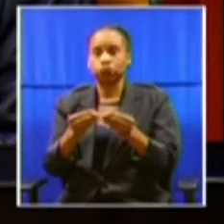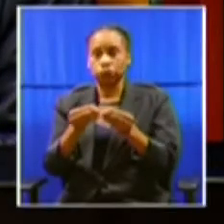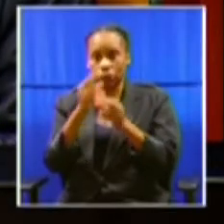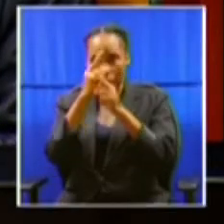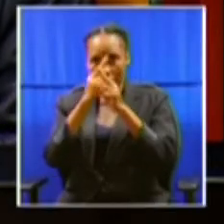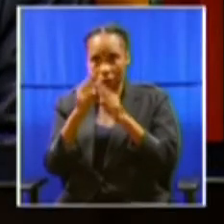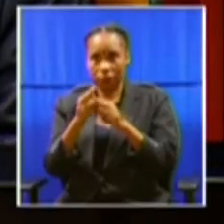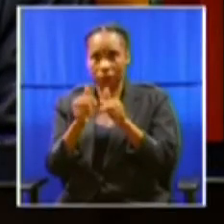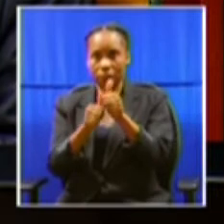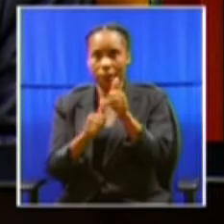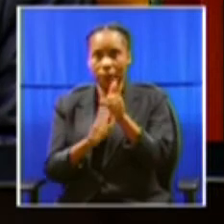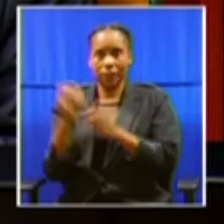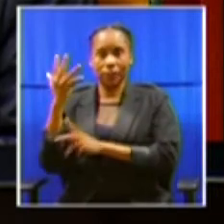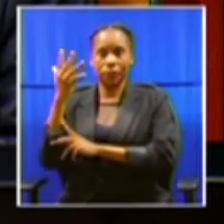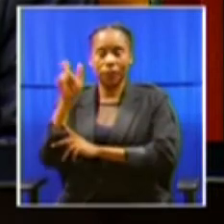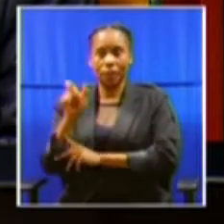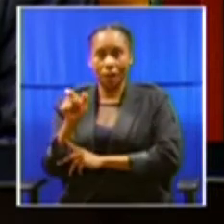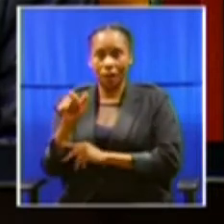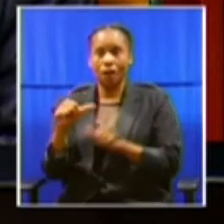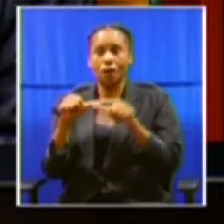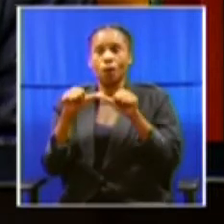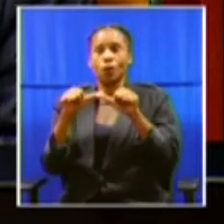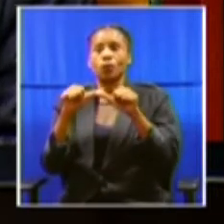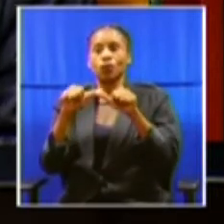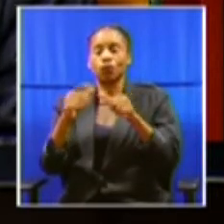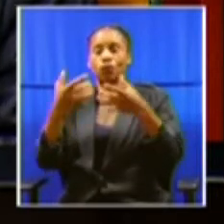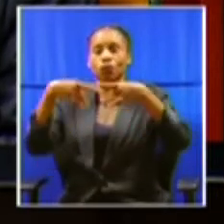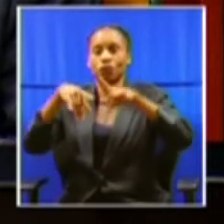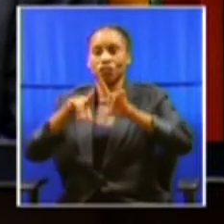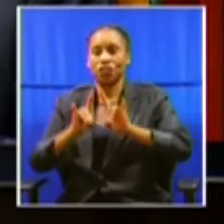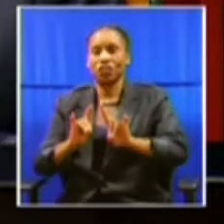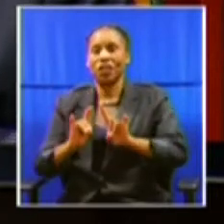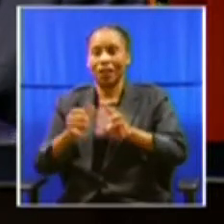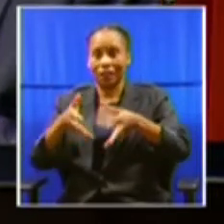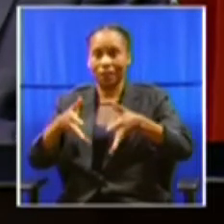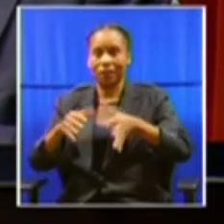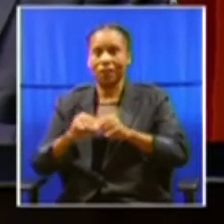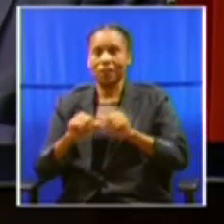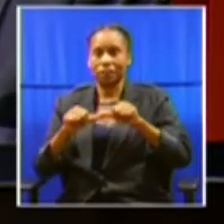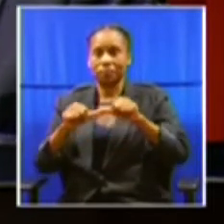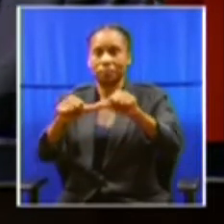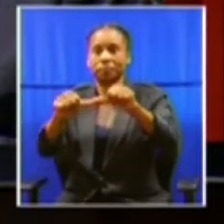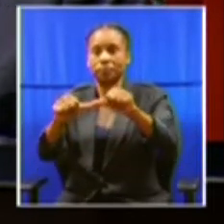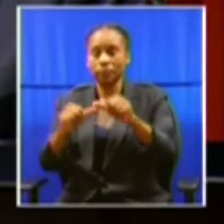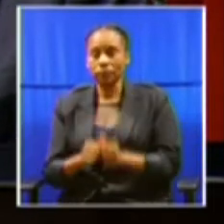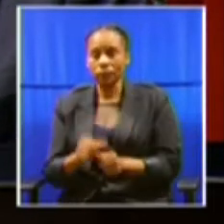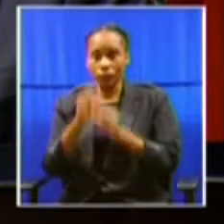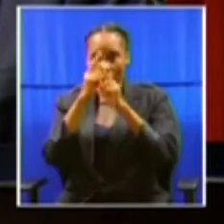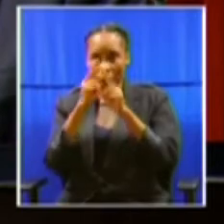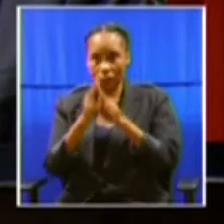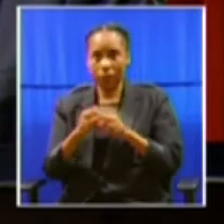Deputy Speaker, who will continue presiding over this session. The Honourable Deputy Speaker.